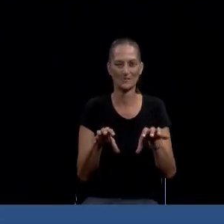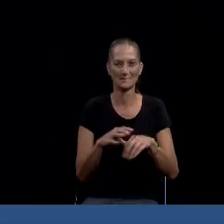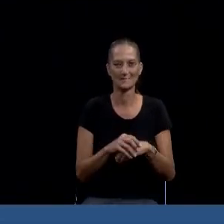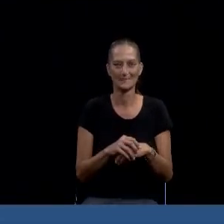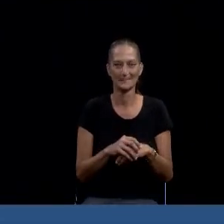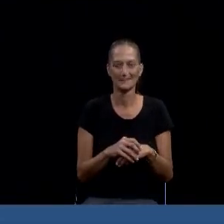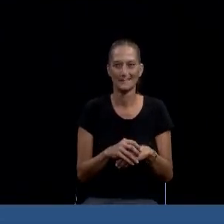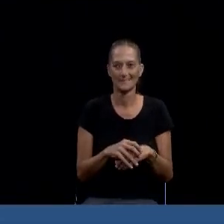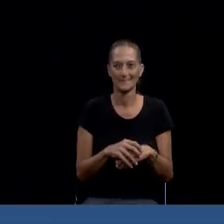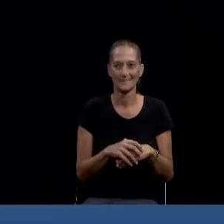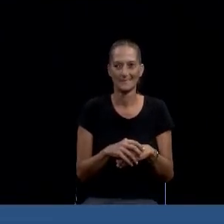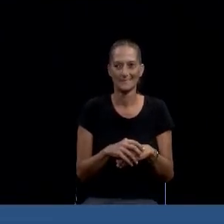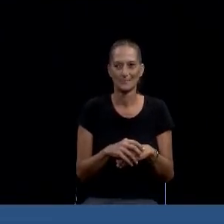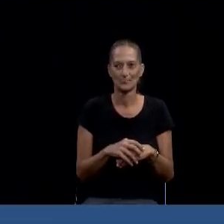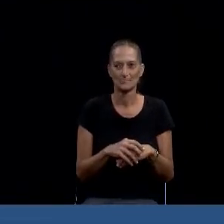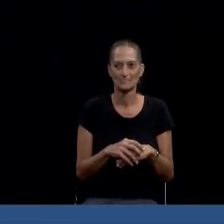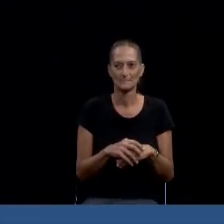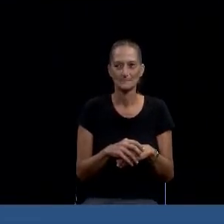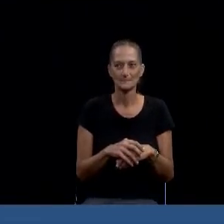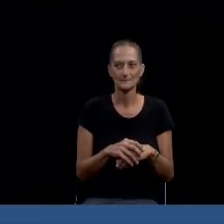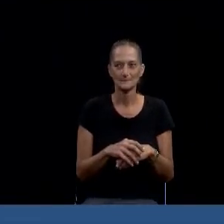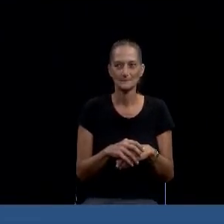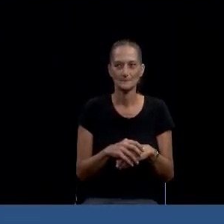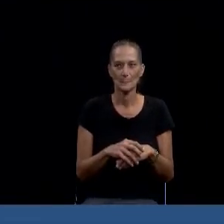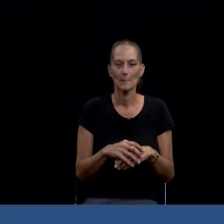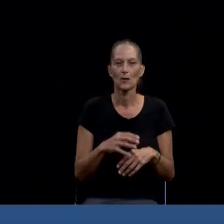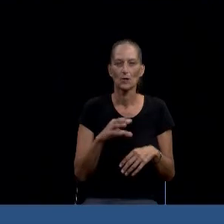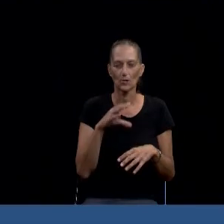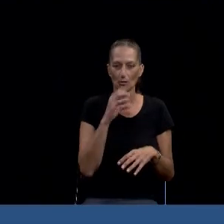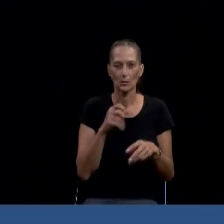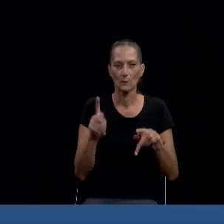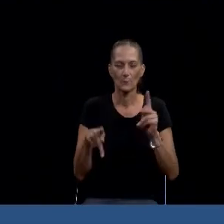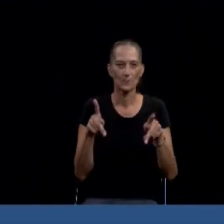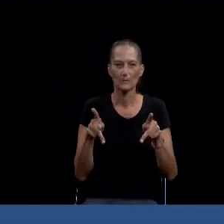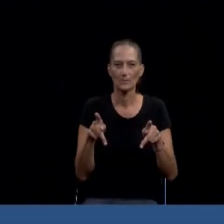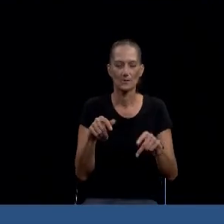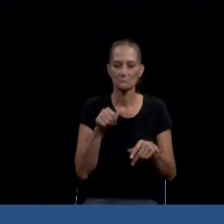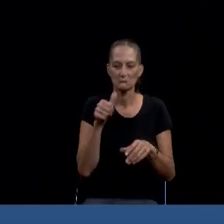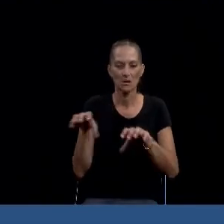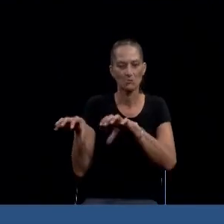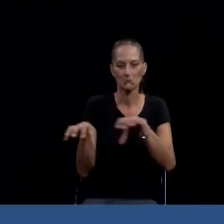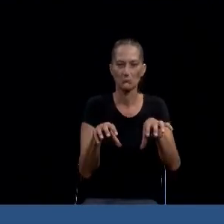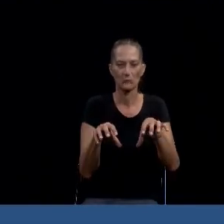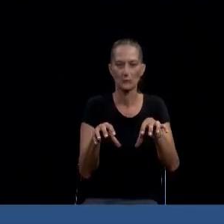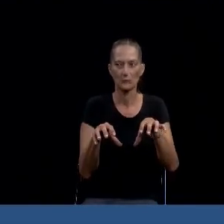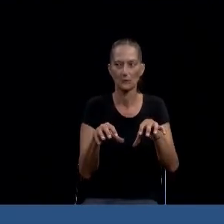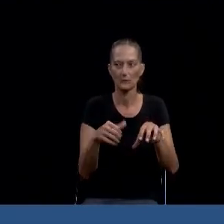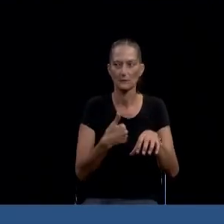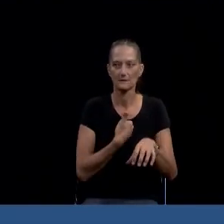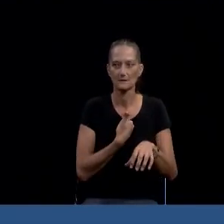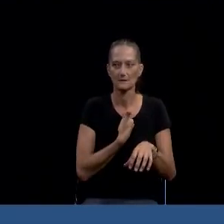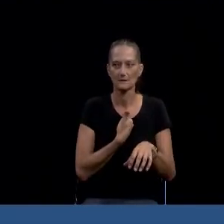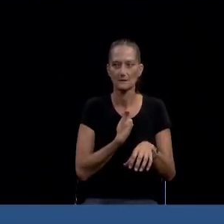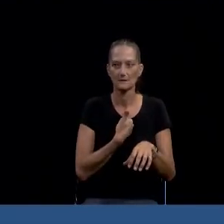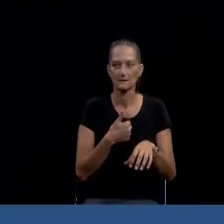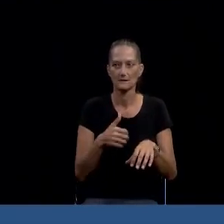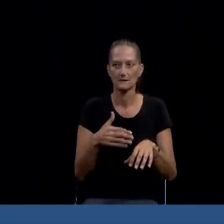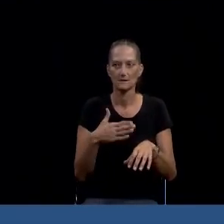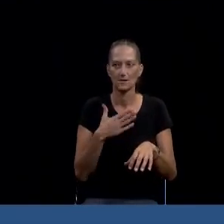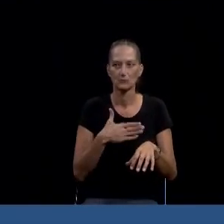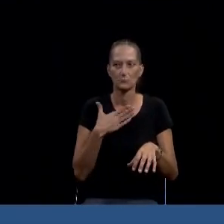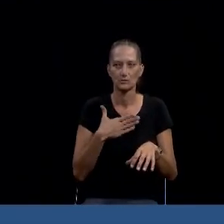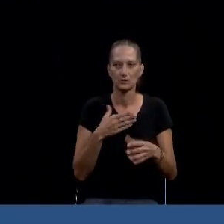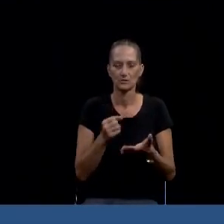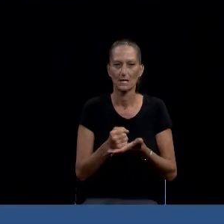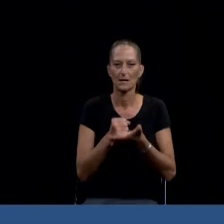on their own and move the heavy furniture and equipment, et cetera, things like that. I do have a few questions for you, if that's